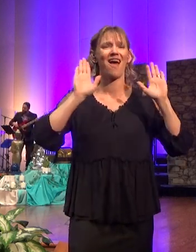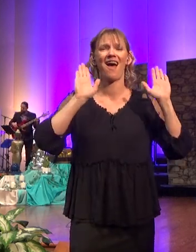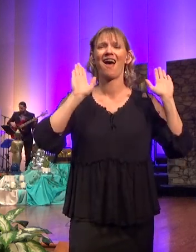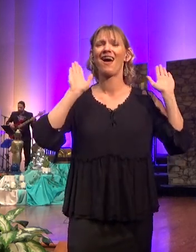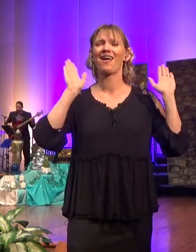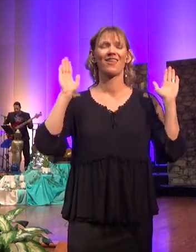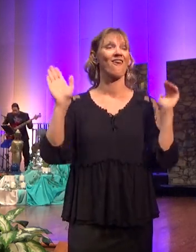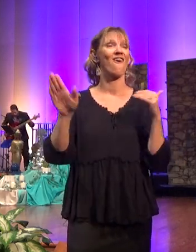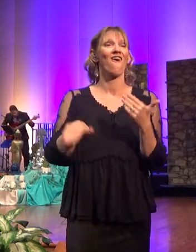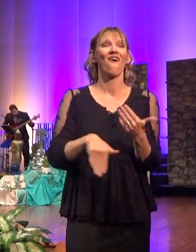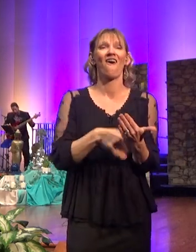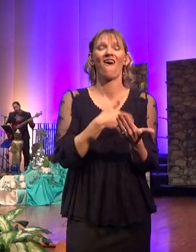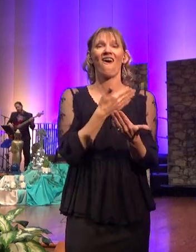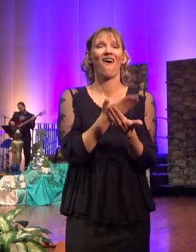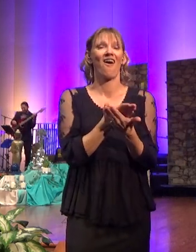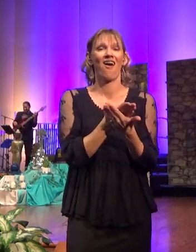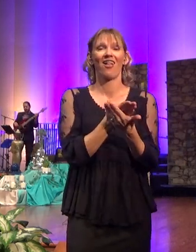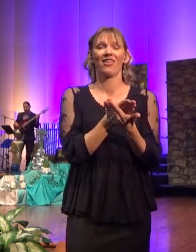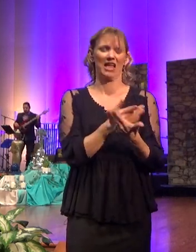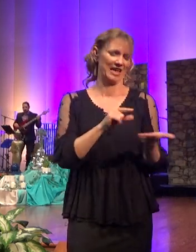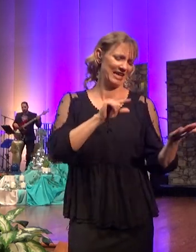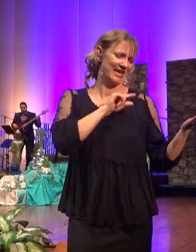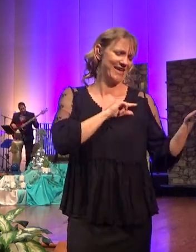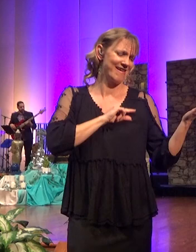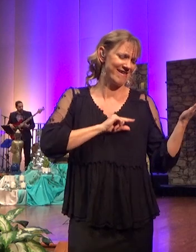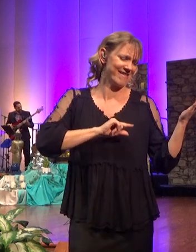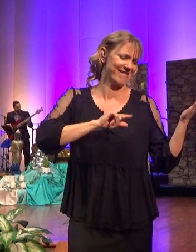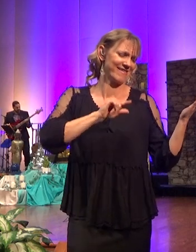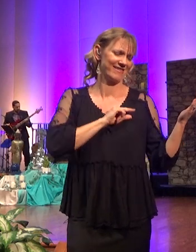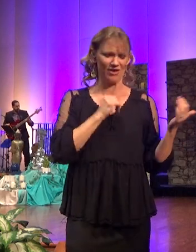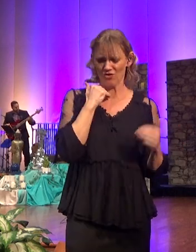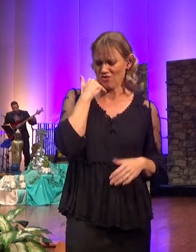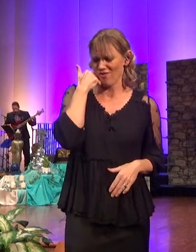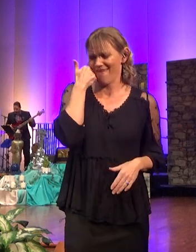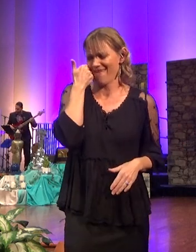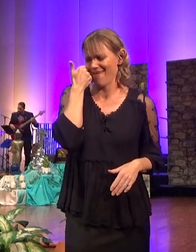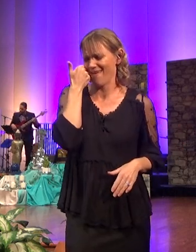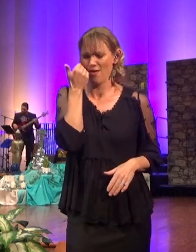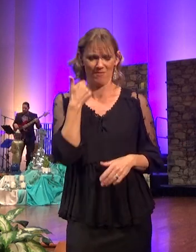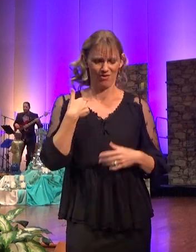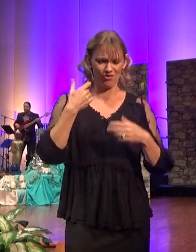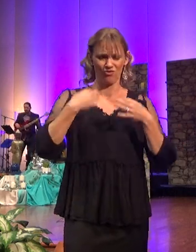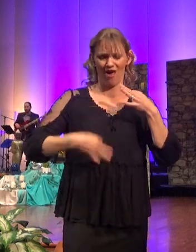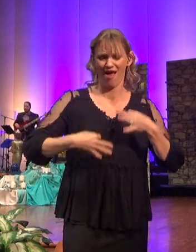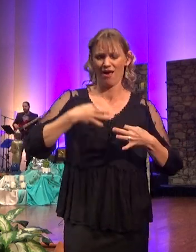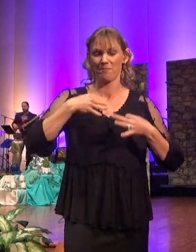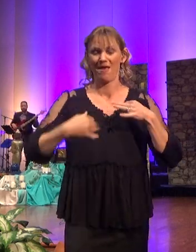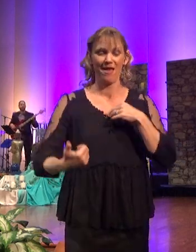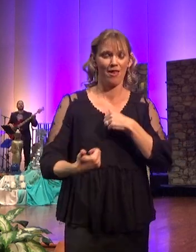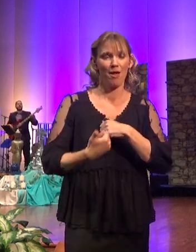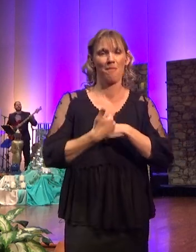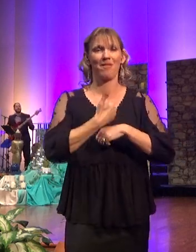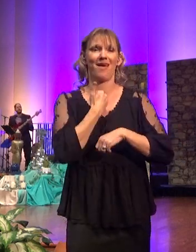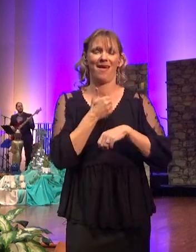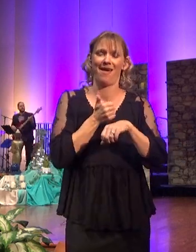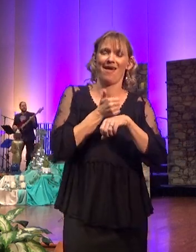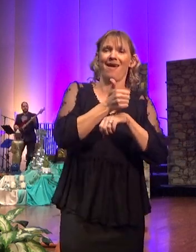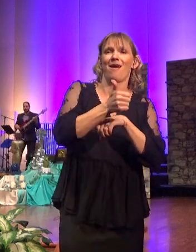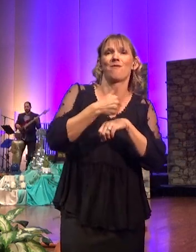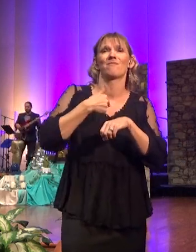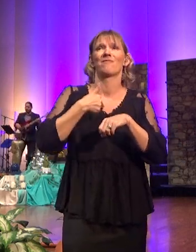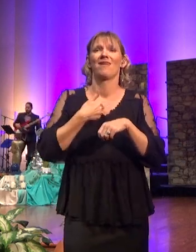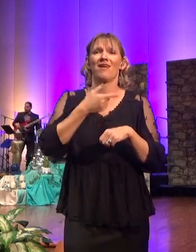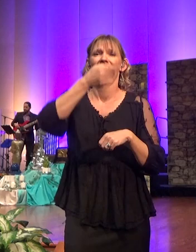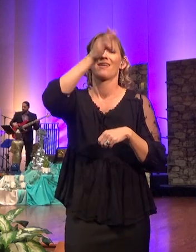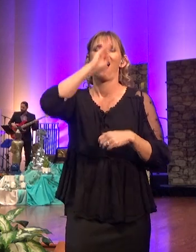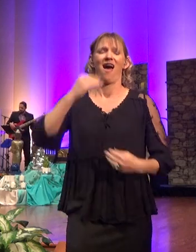it all. The guilt and the shame, the judgment and blame. God, give me the